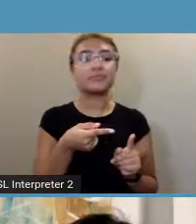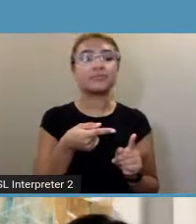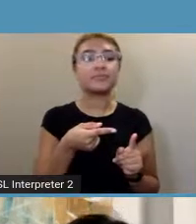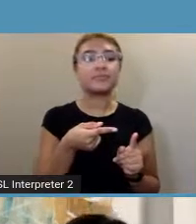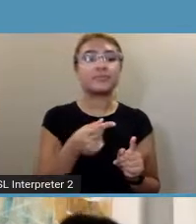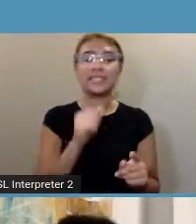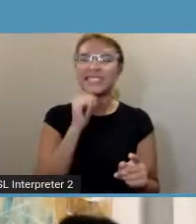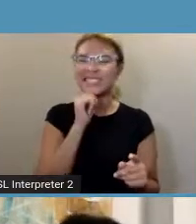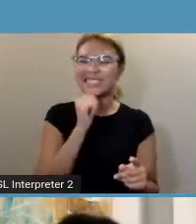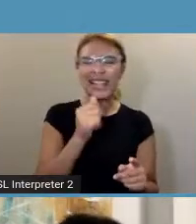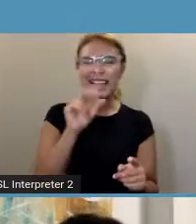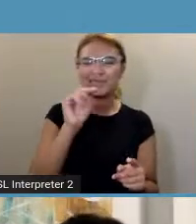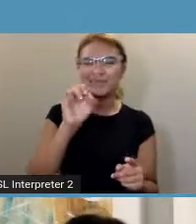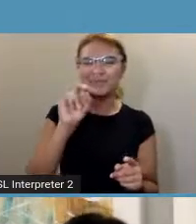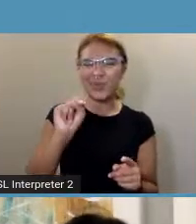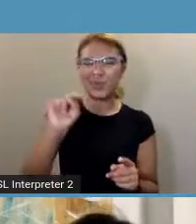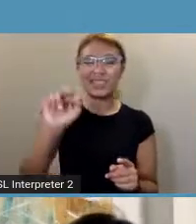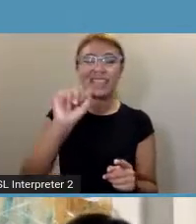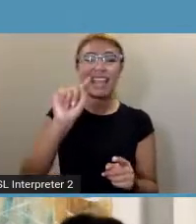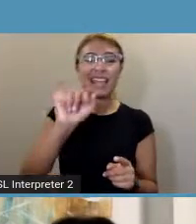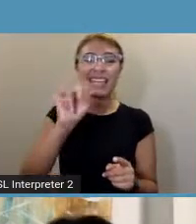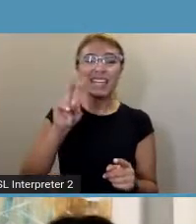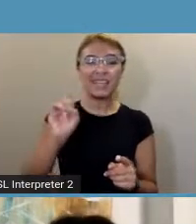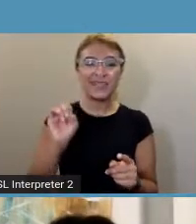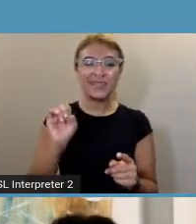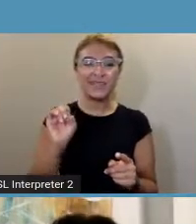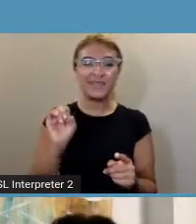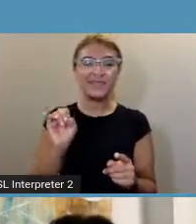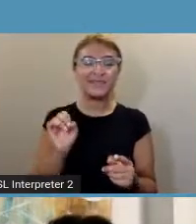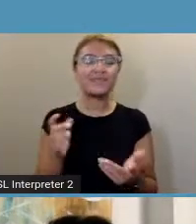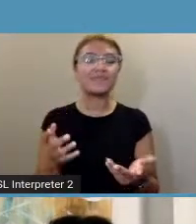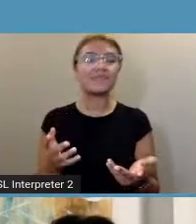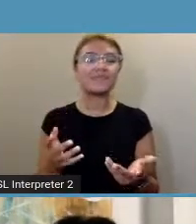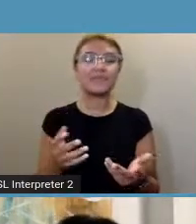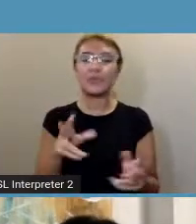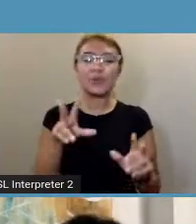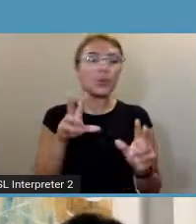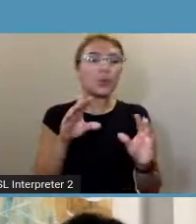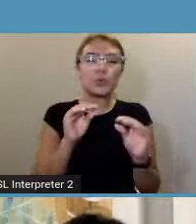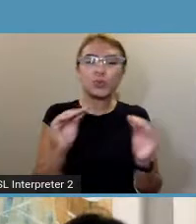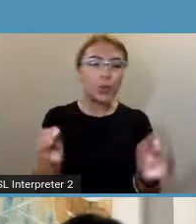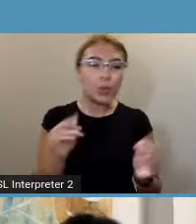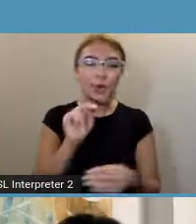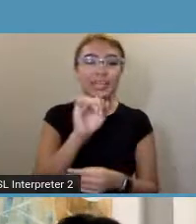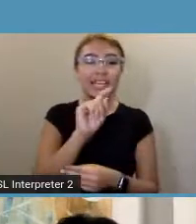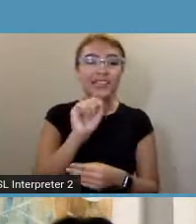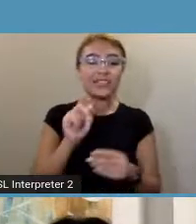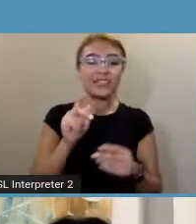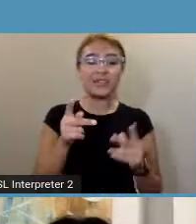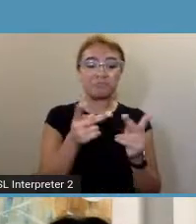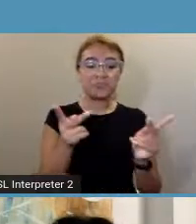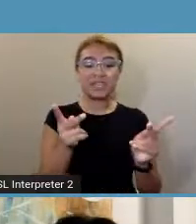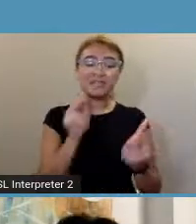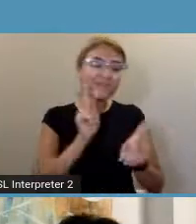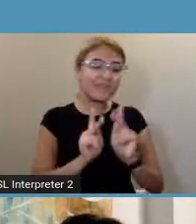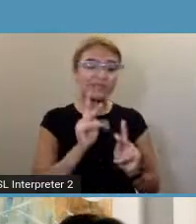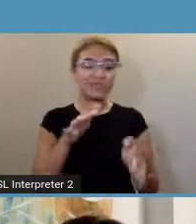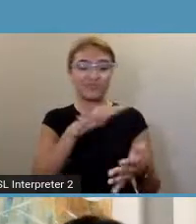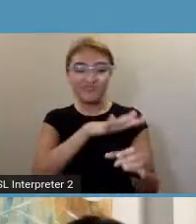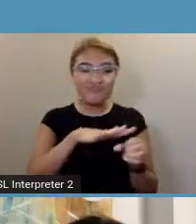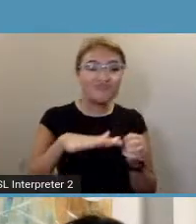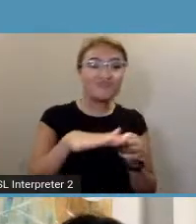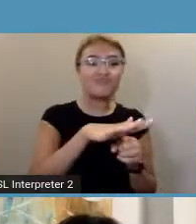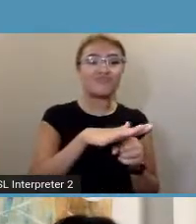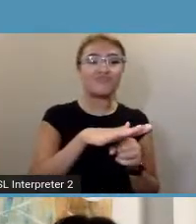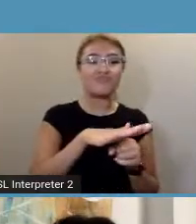as non-native relevant. It basically means that there were no native people in the location, there were no native